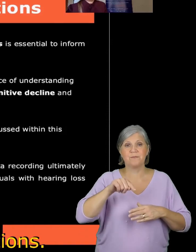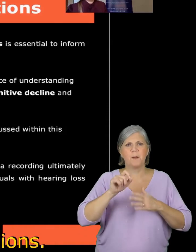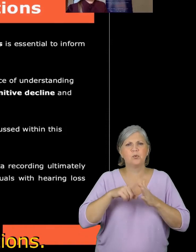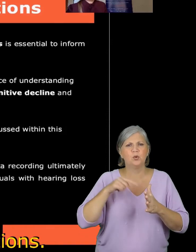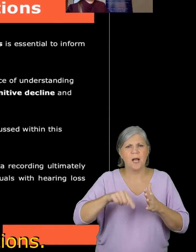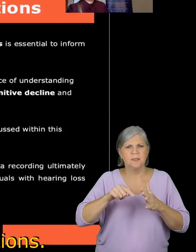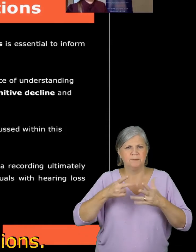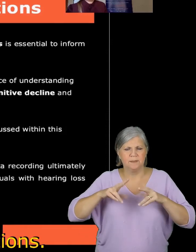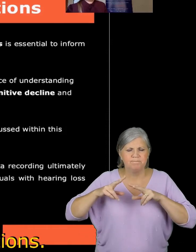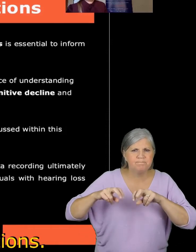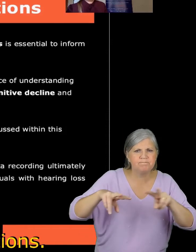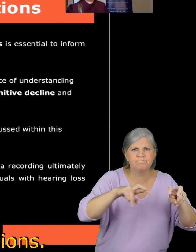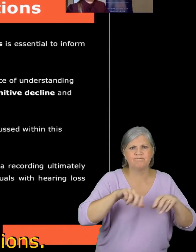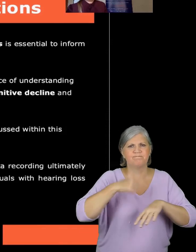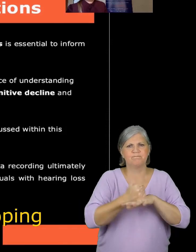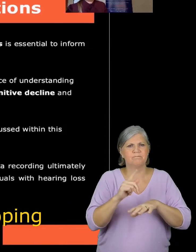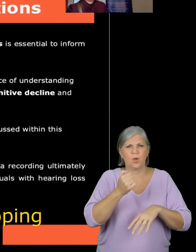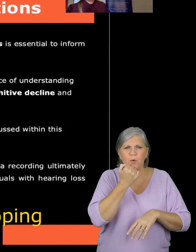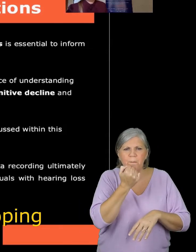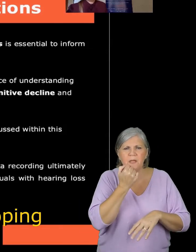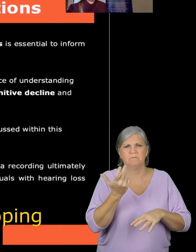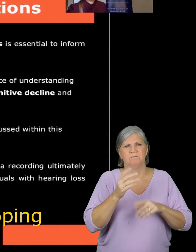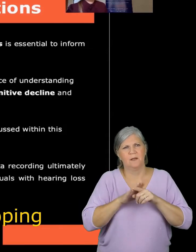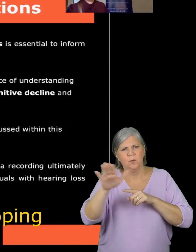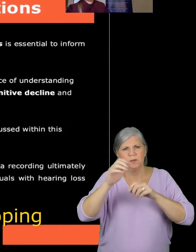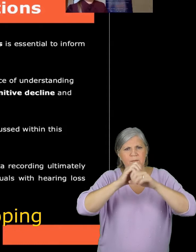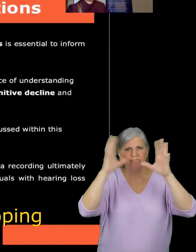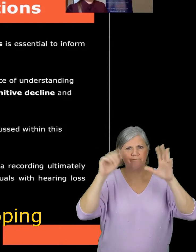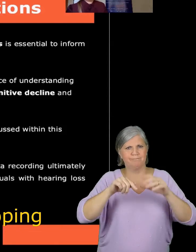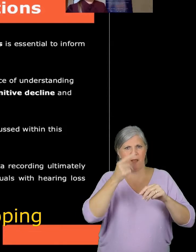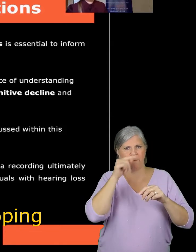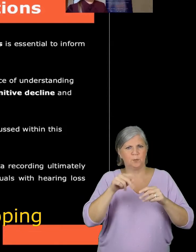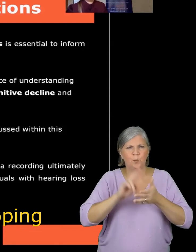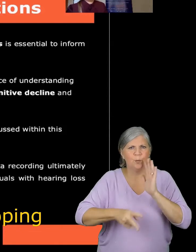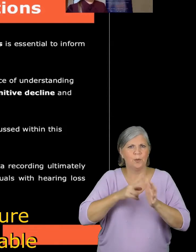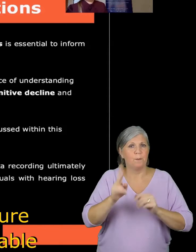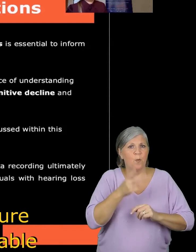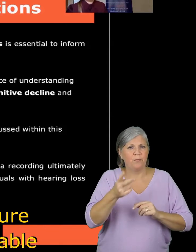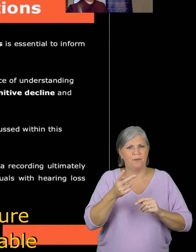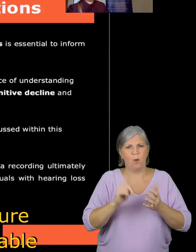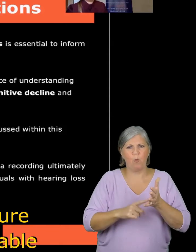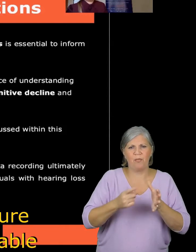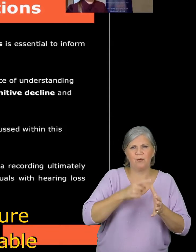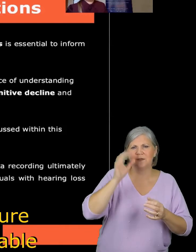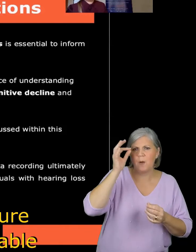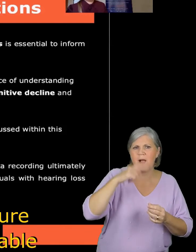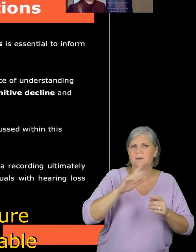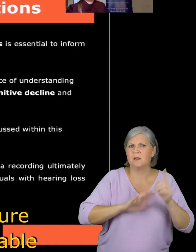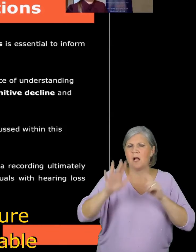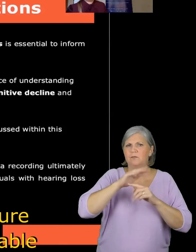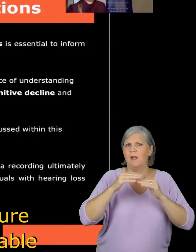Report findings and recommendations. This report has been a scoping exercise to establish baseline numbers and